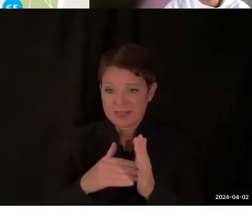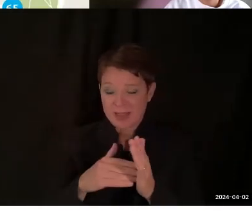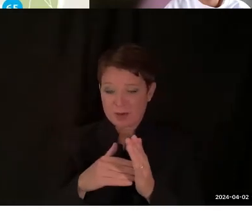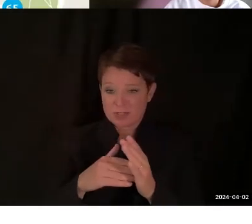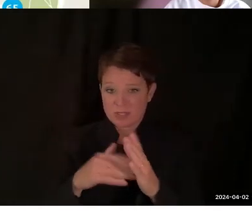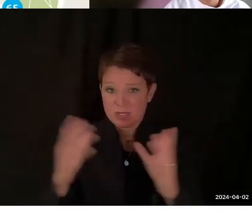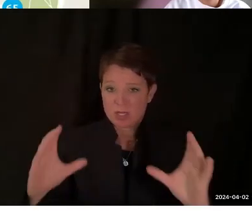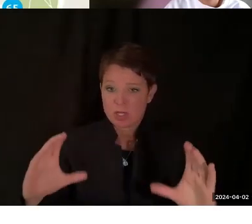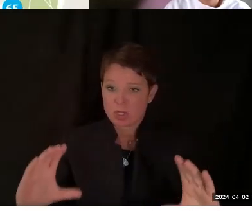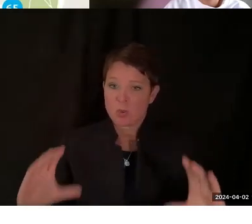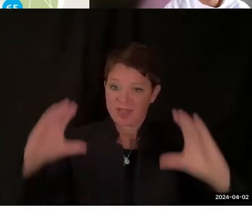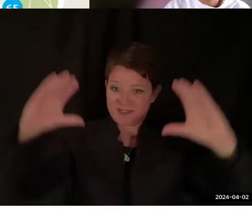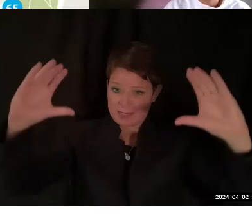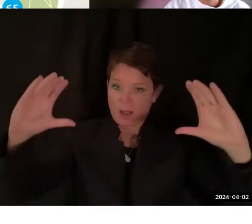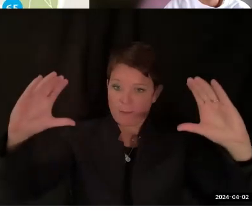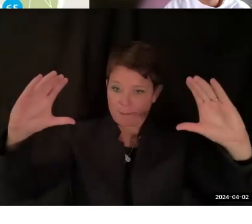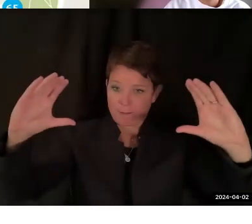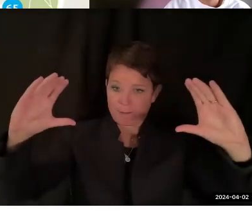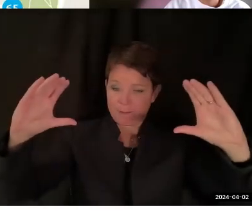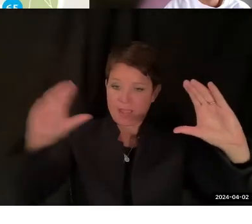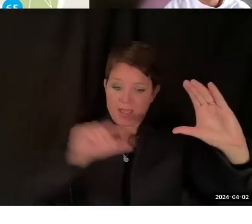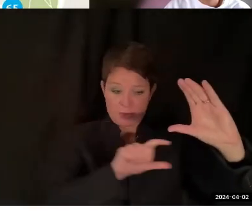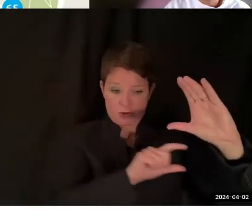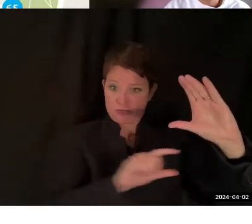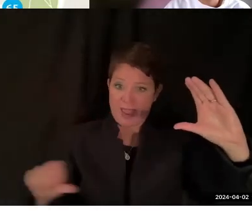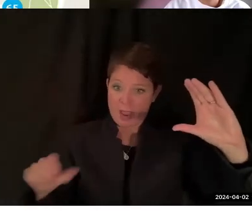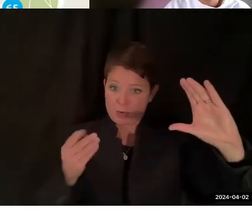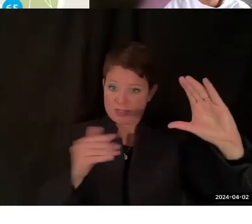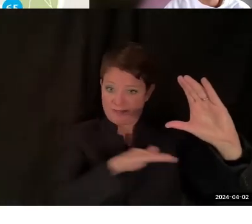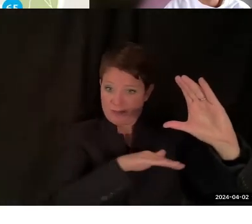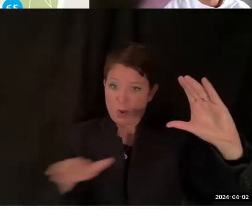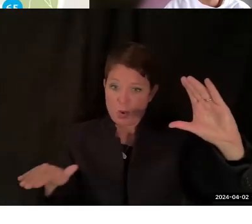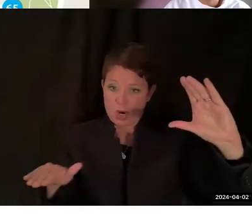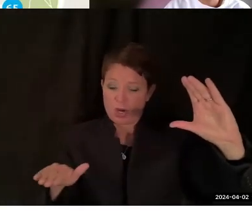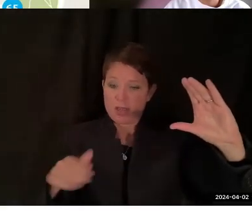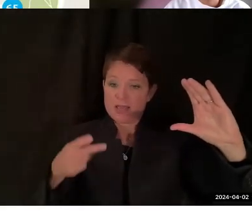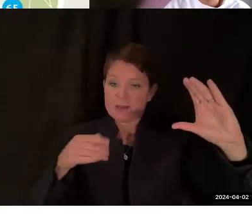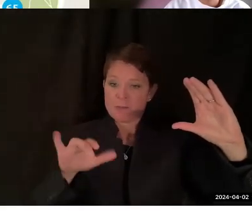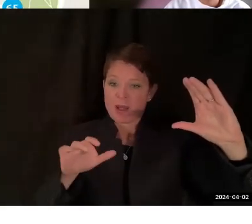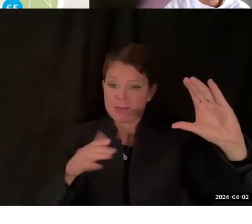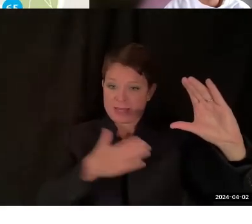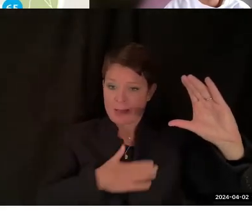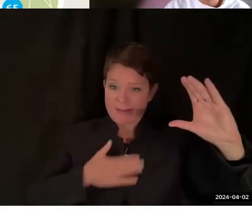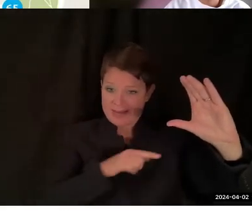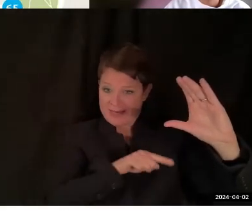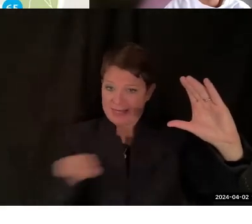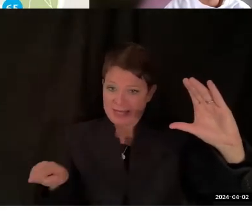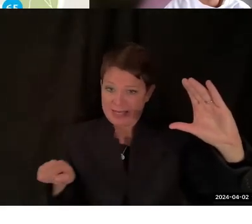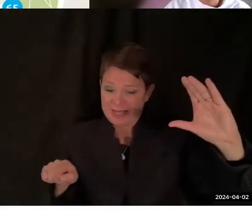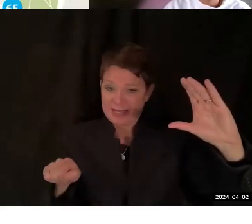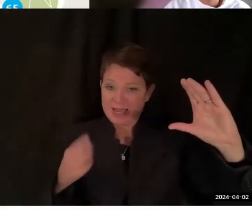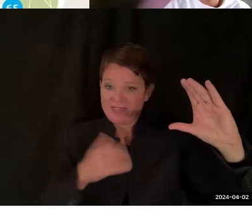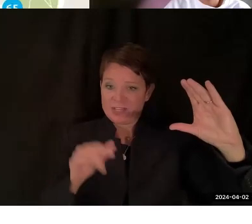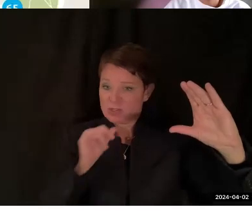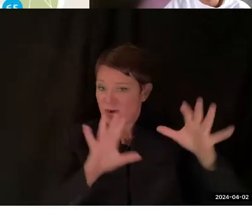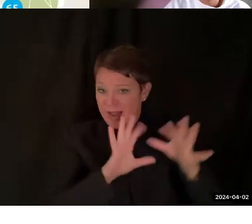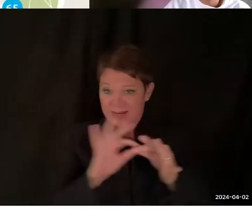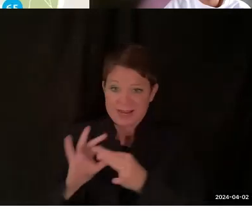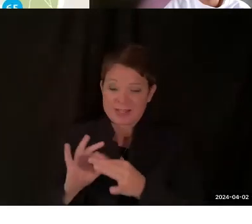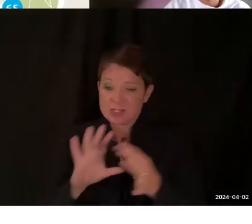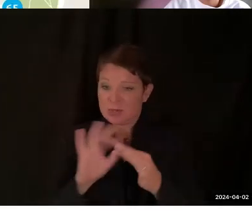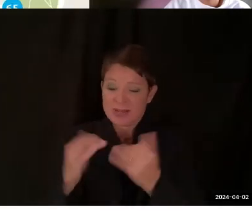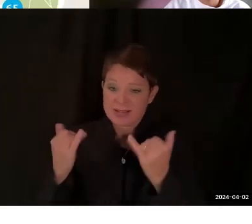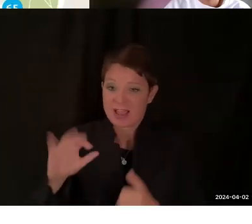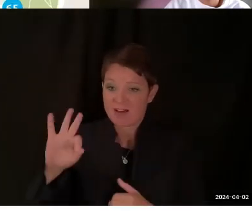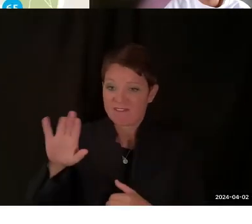up and you use the ground floor largely as public amenity, and you connect things that aren't connected now. So